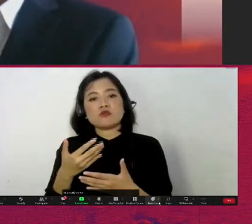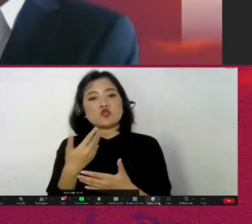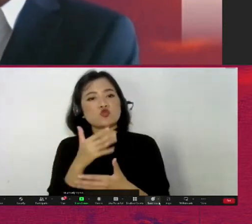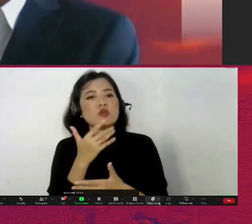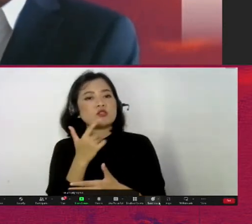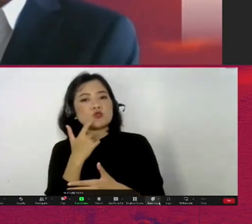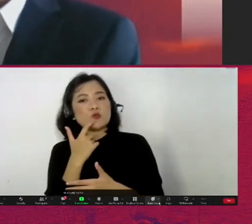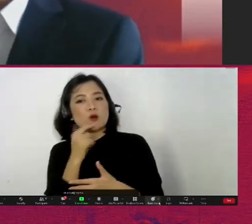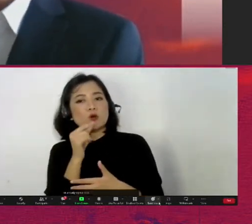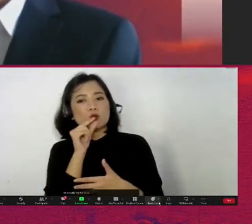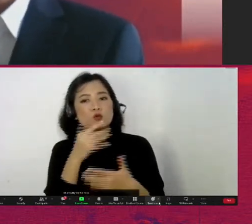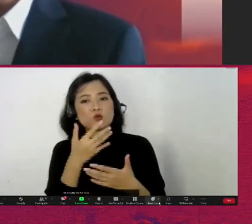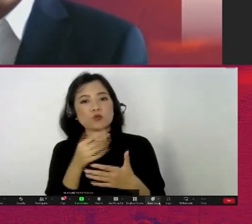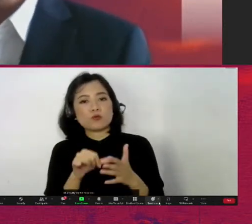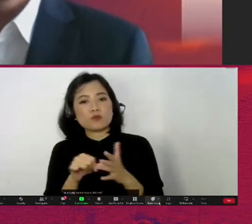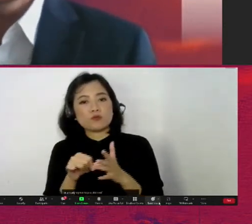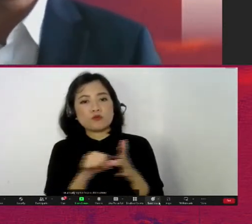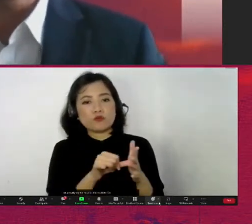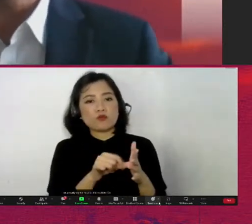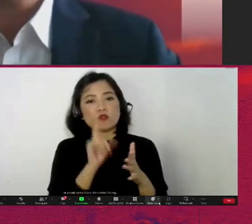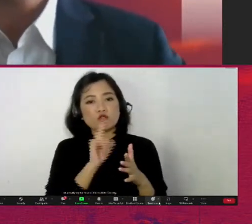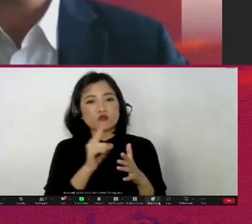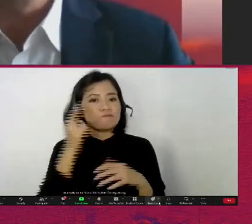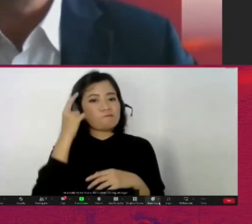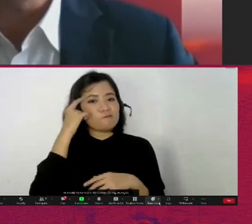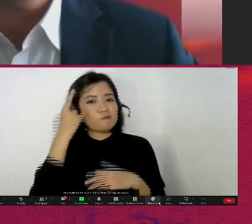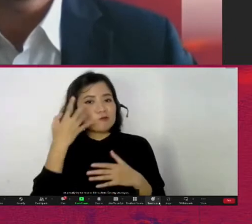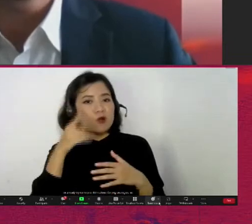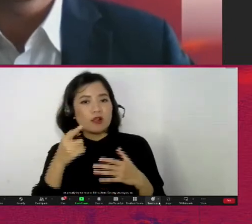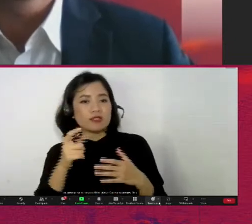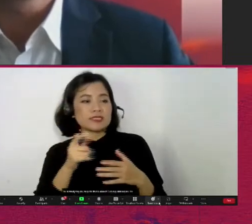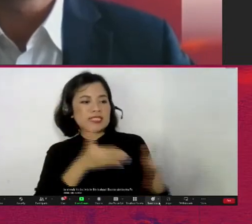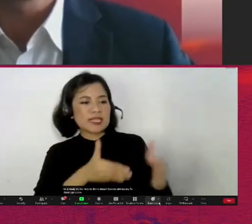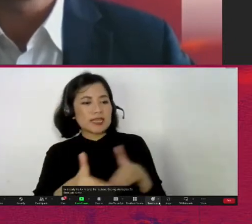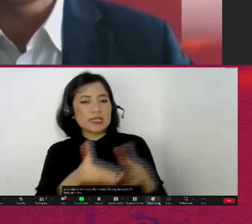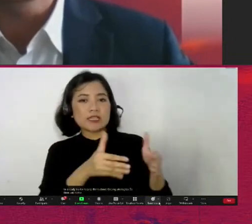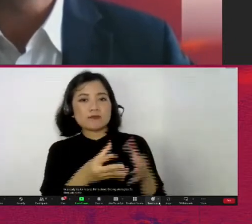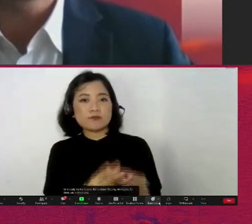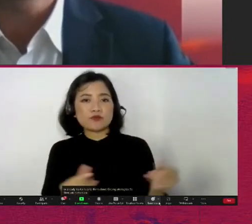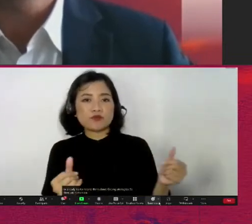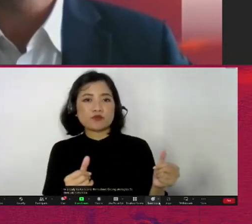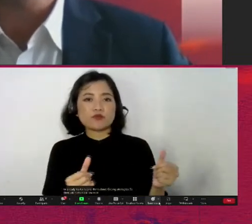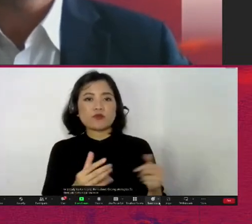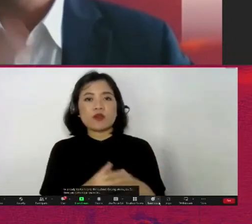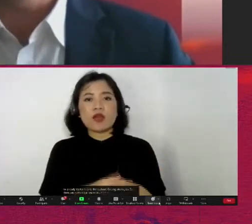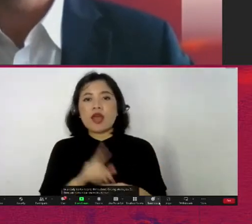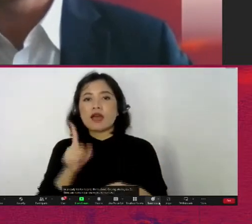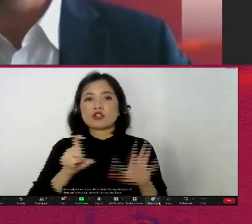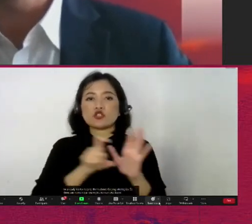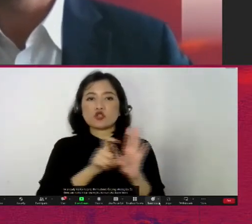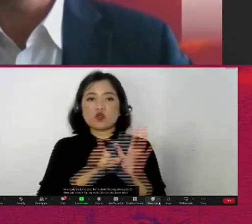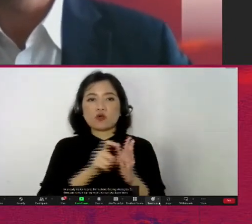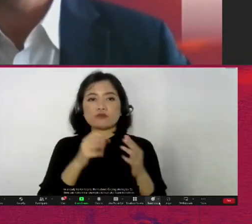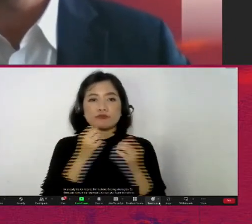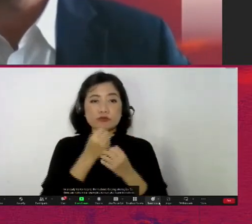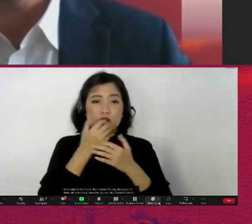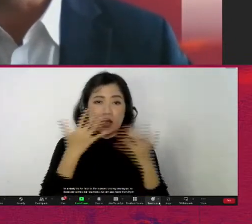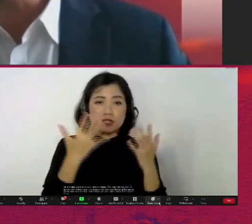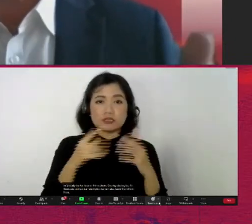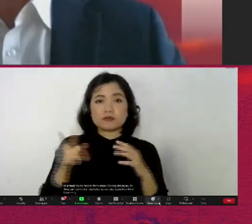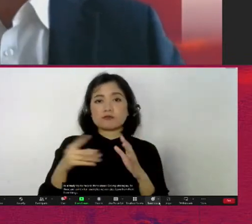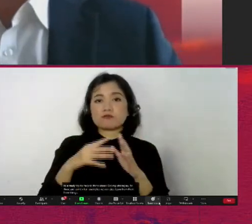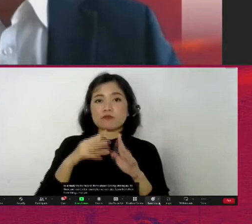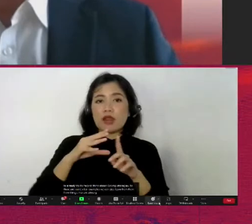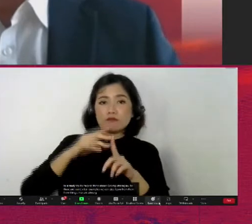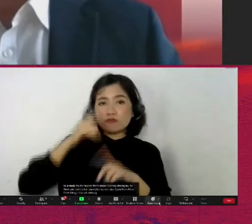to help to think about coping strategies. So there are some clear examples. We can also learn from